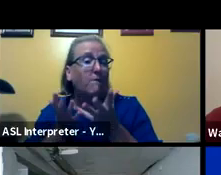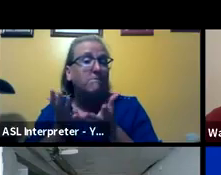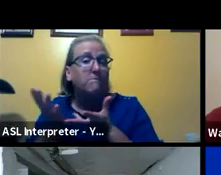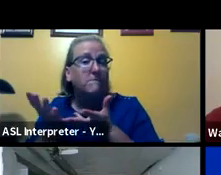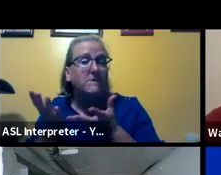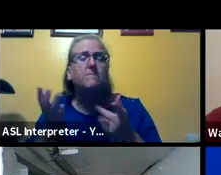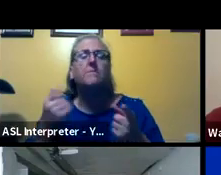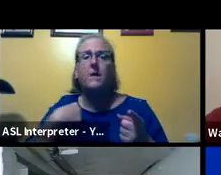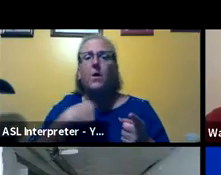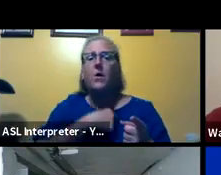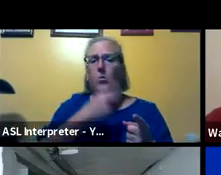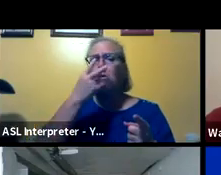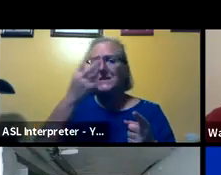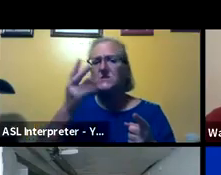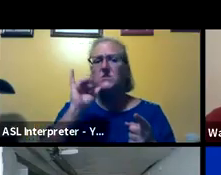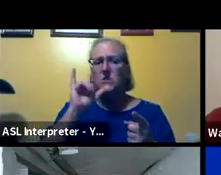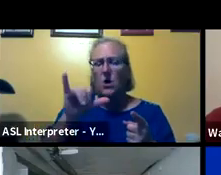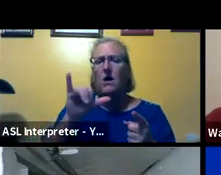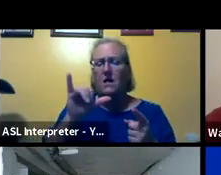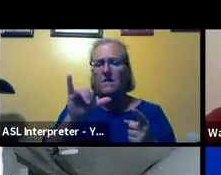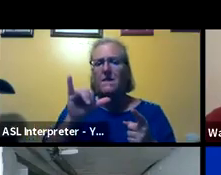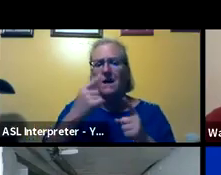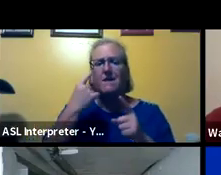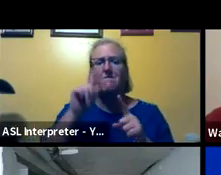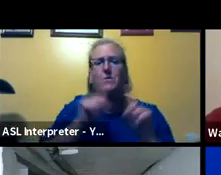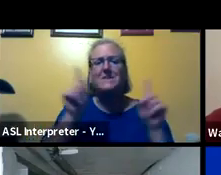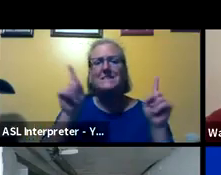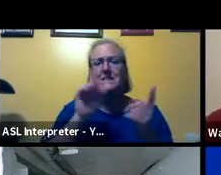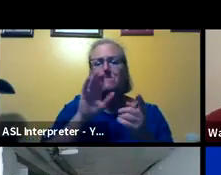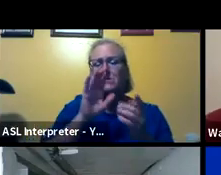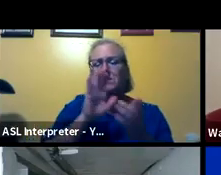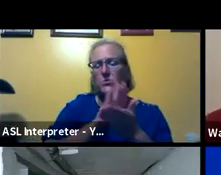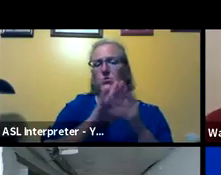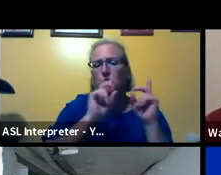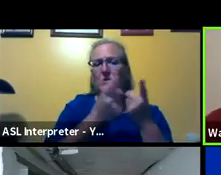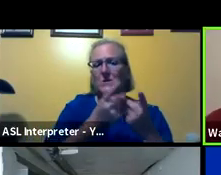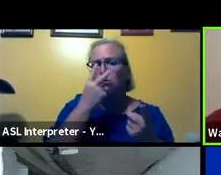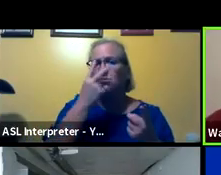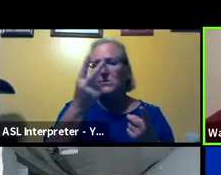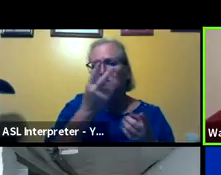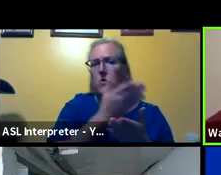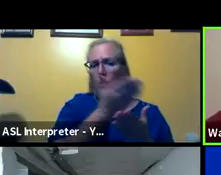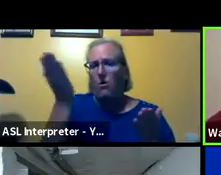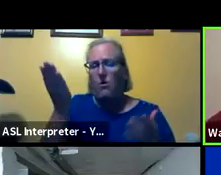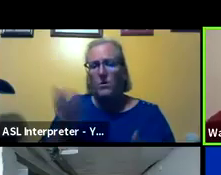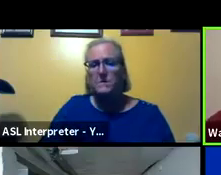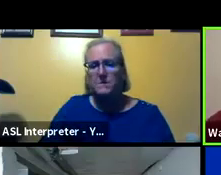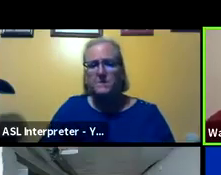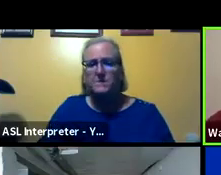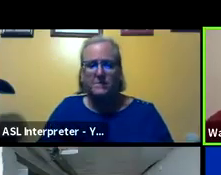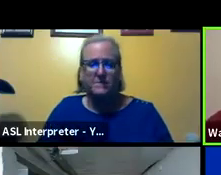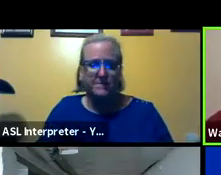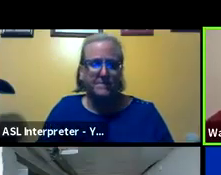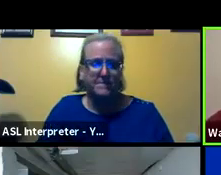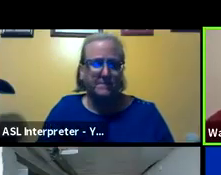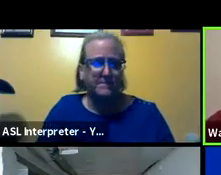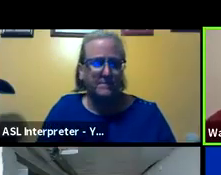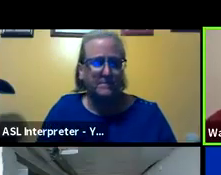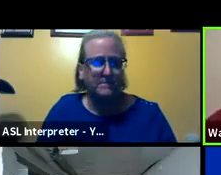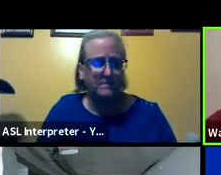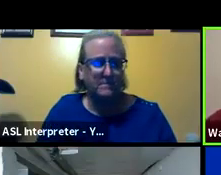We did see this across the board for different school districts. Yes. All right.